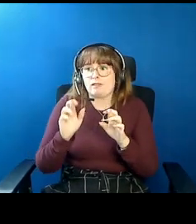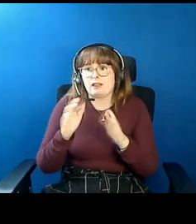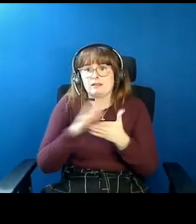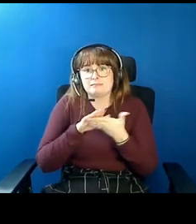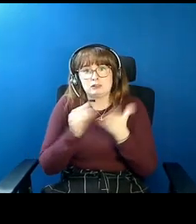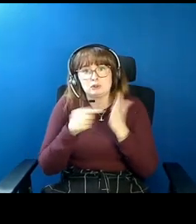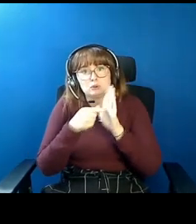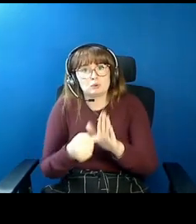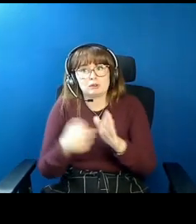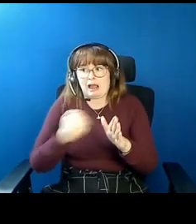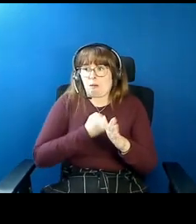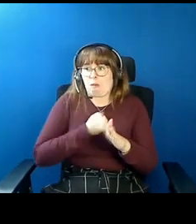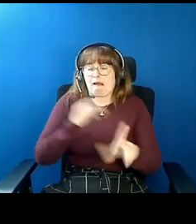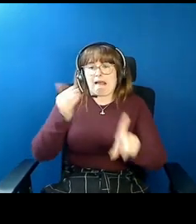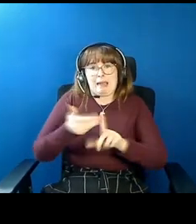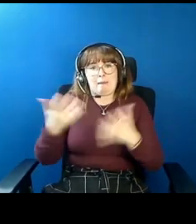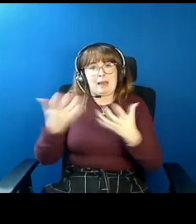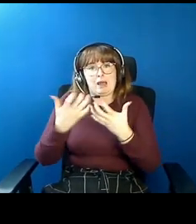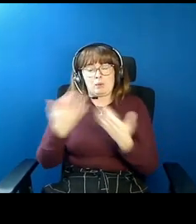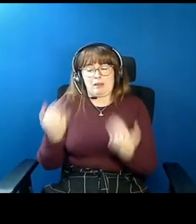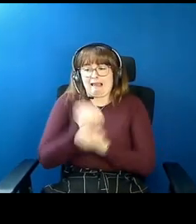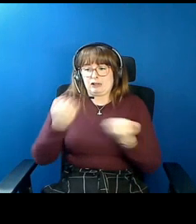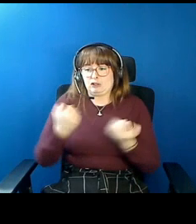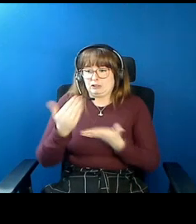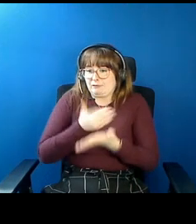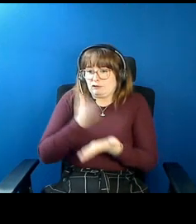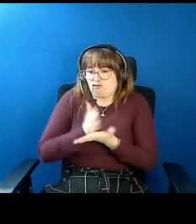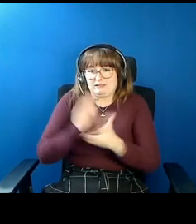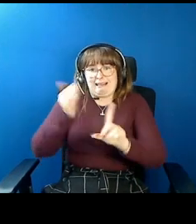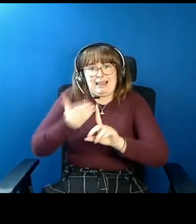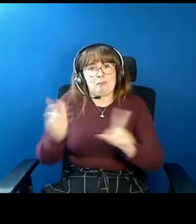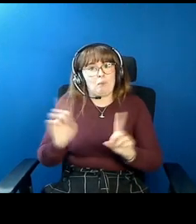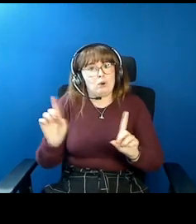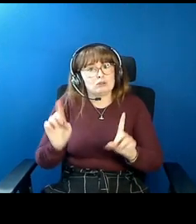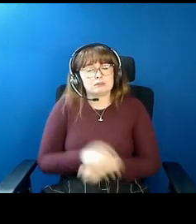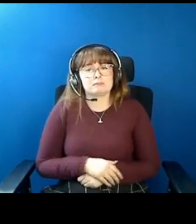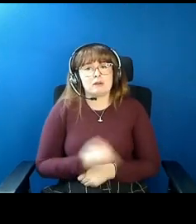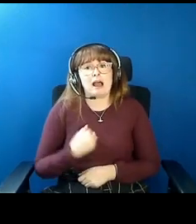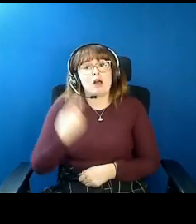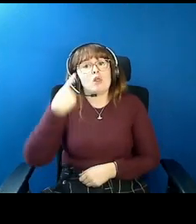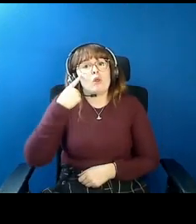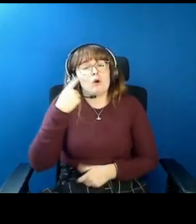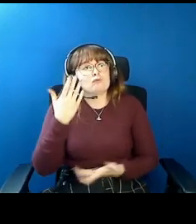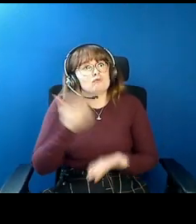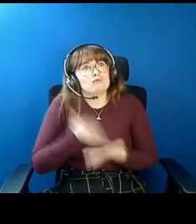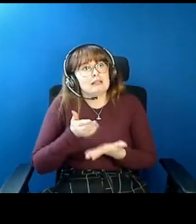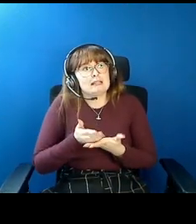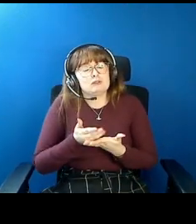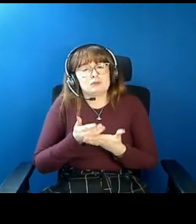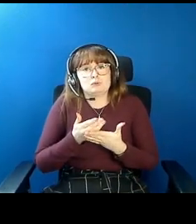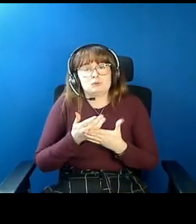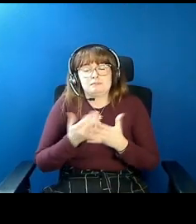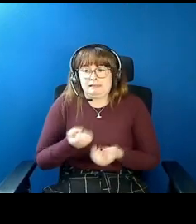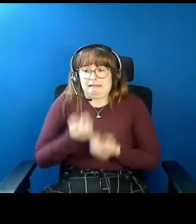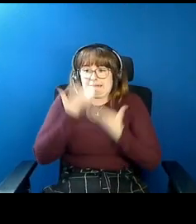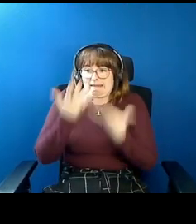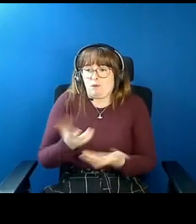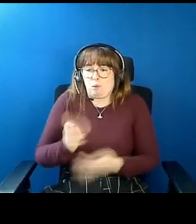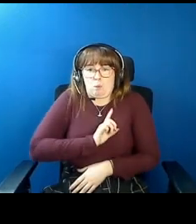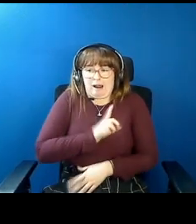of how we work at the Energy Saving Trust for this challenge. And I thought just to contextualize why we're doing this